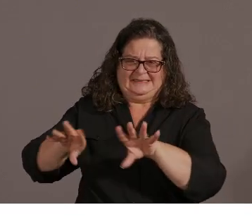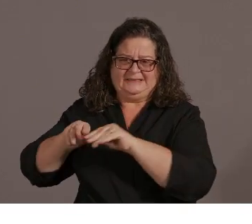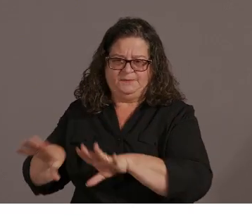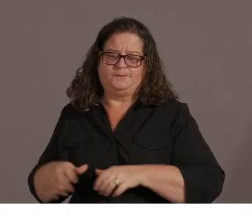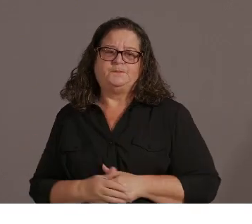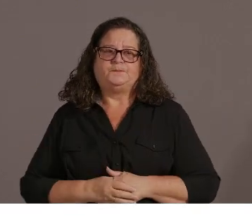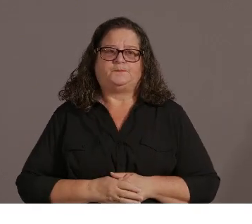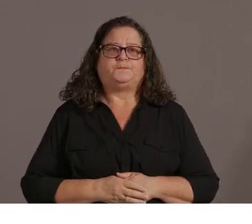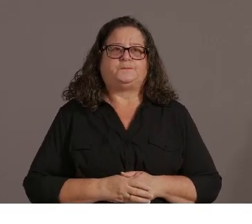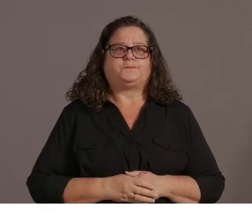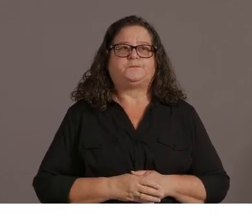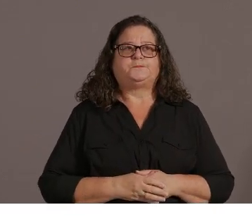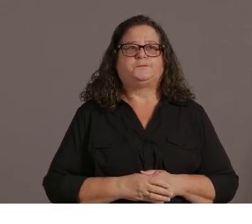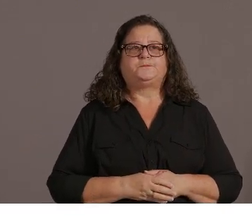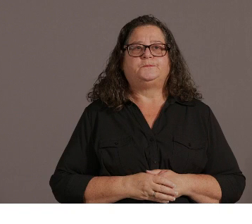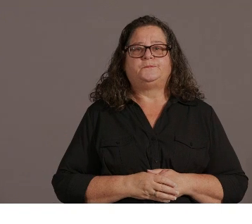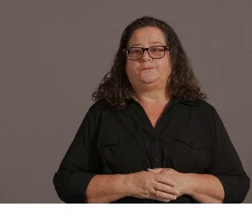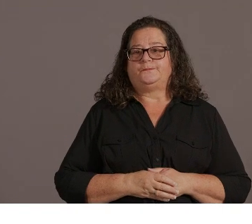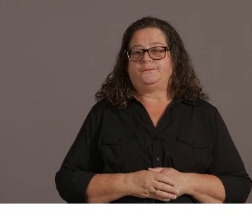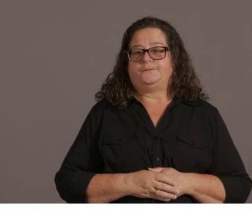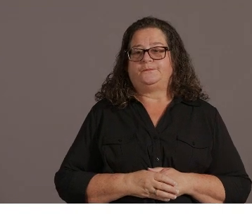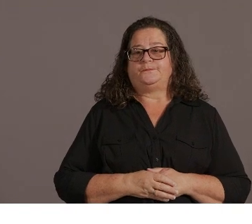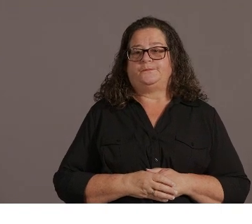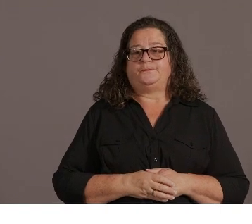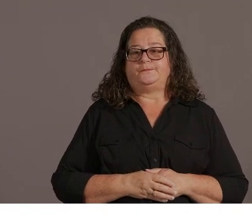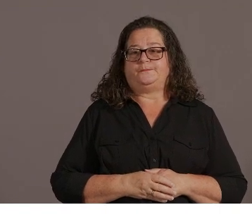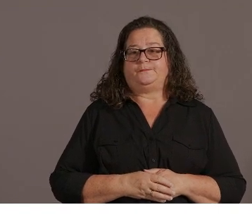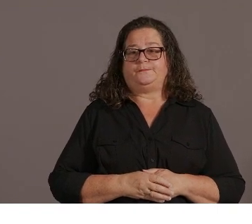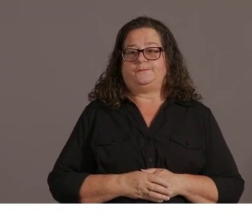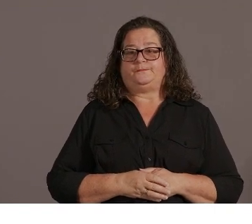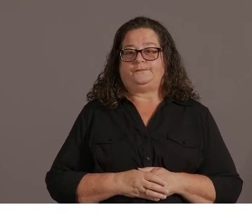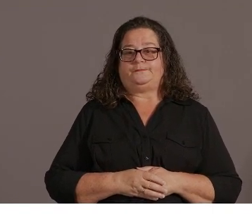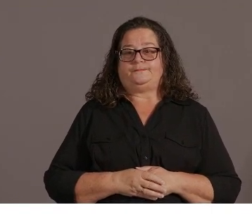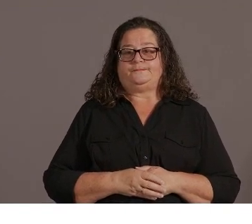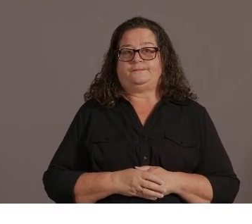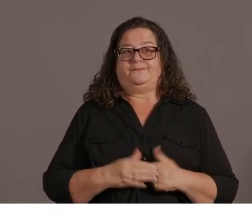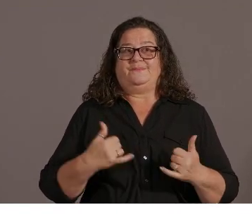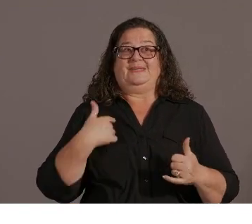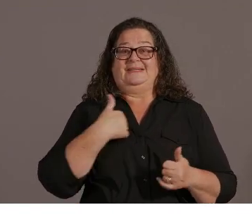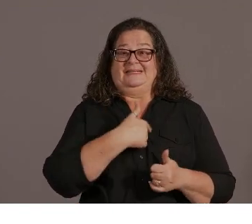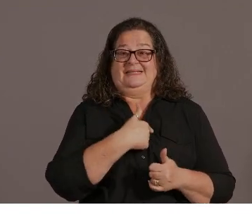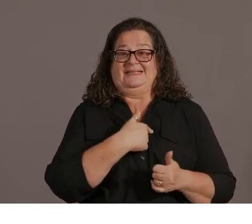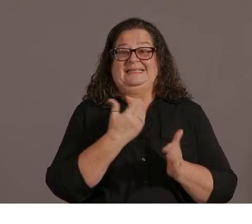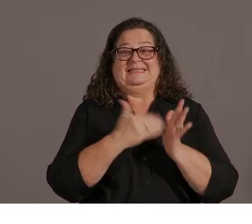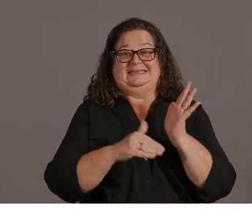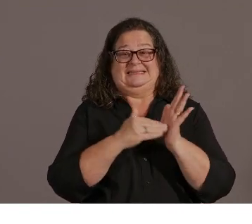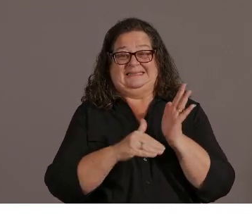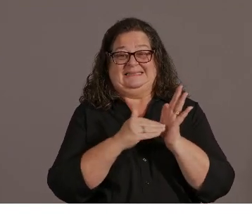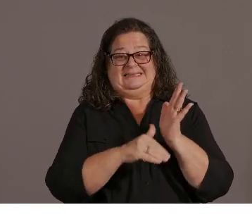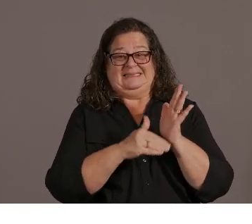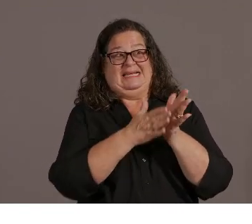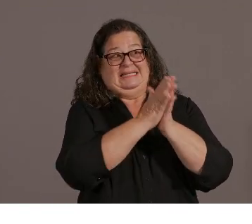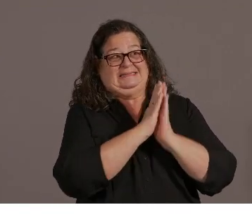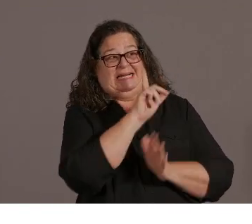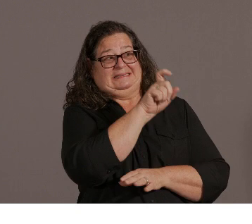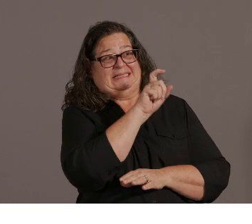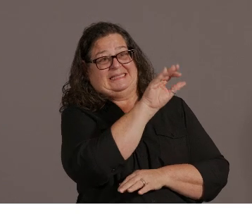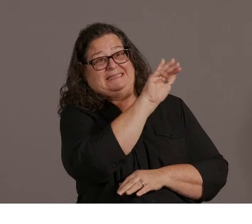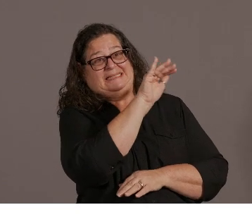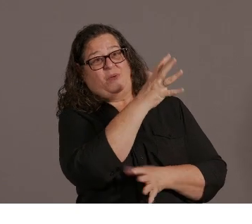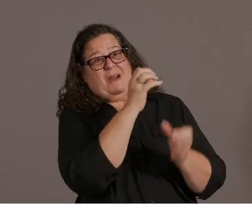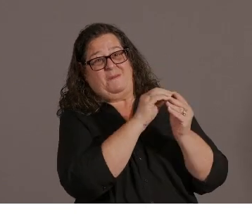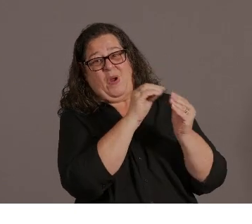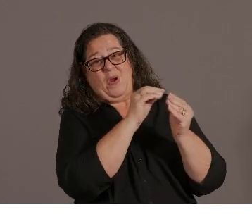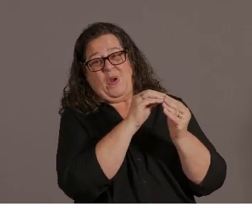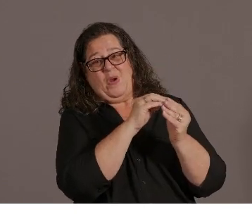in response to our requests, our multiple requests for additional vaccine in Arizona, our